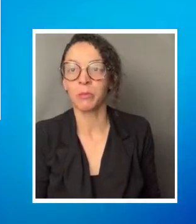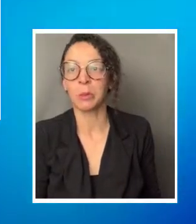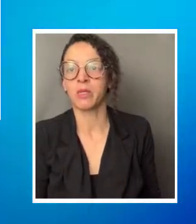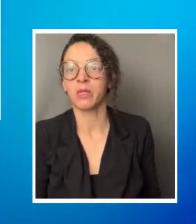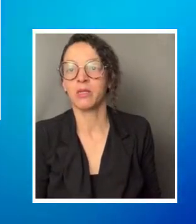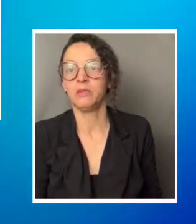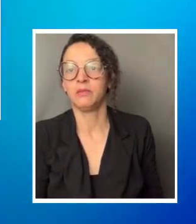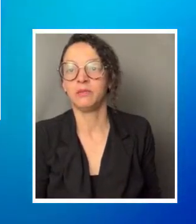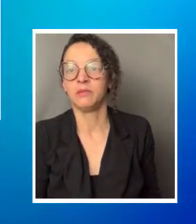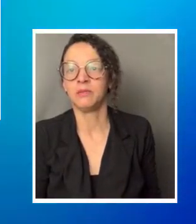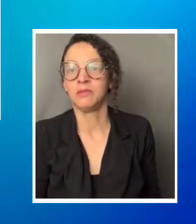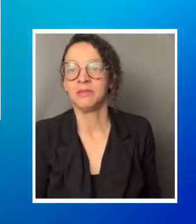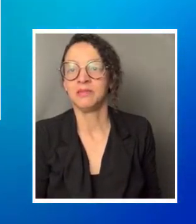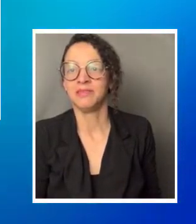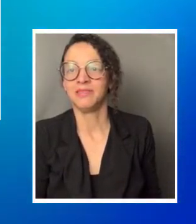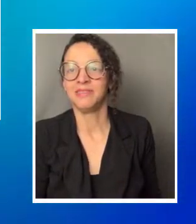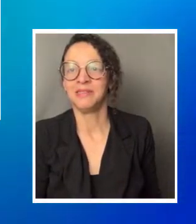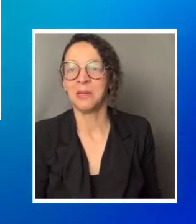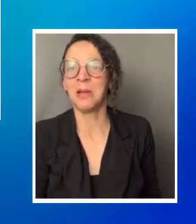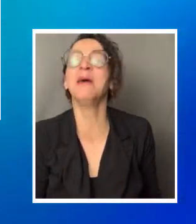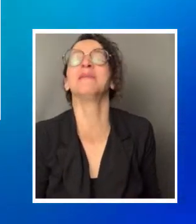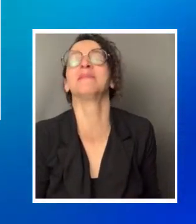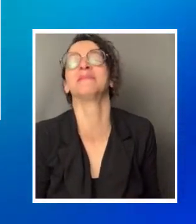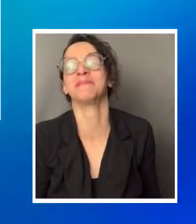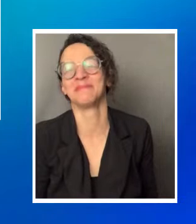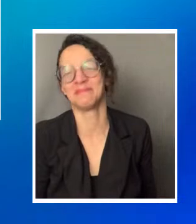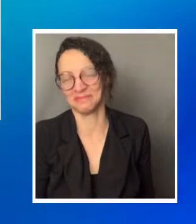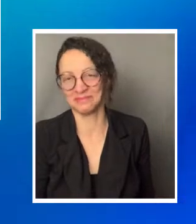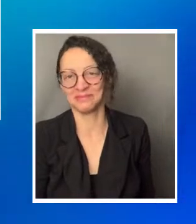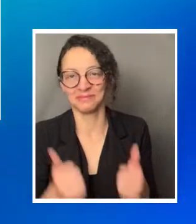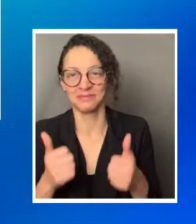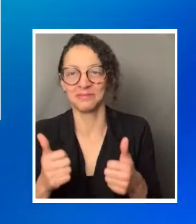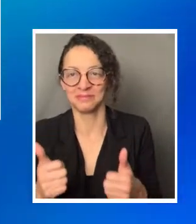practices, we're absolutely ready to implement that.